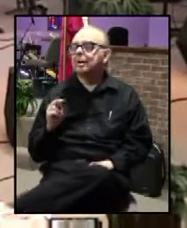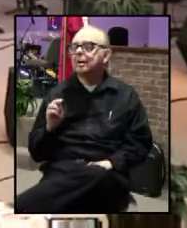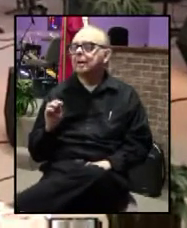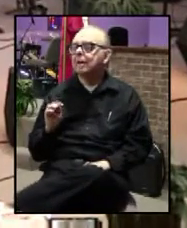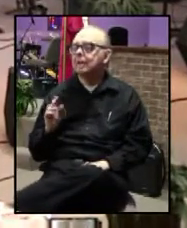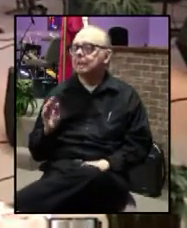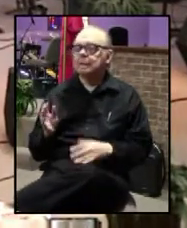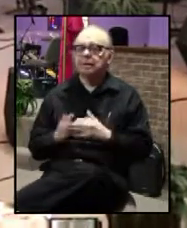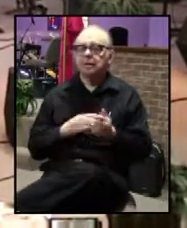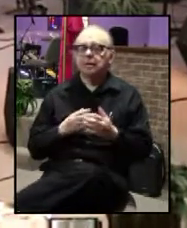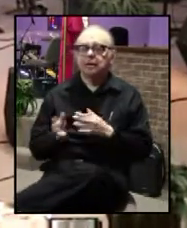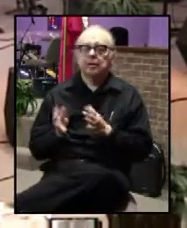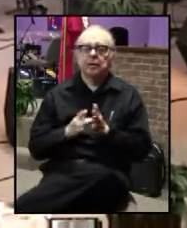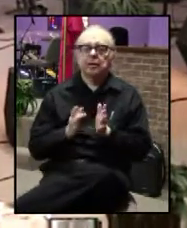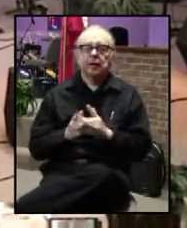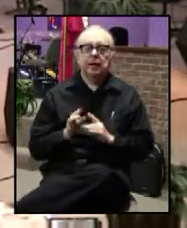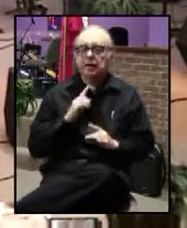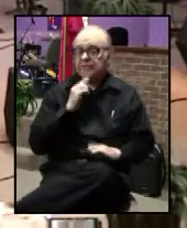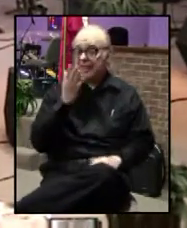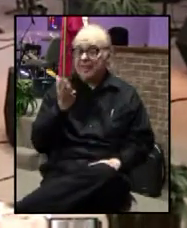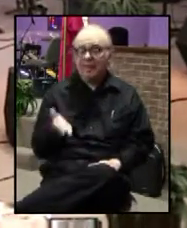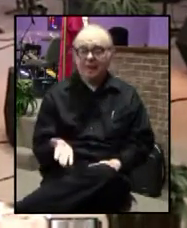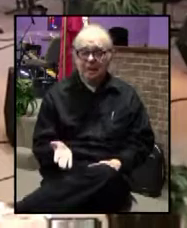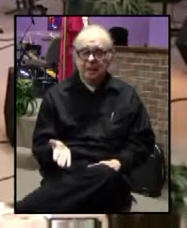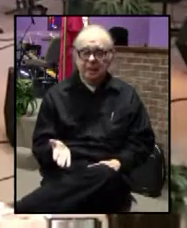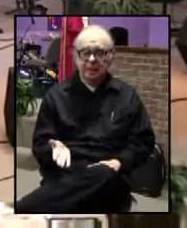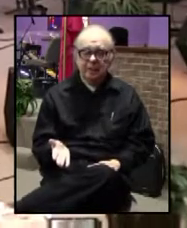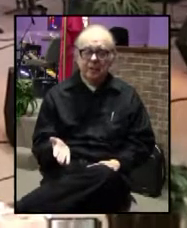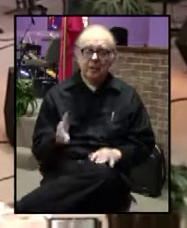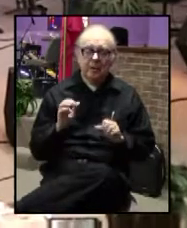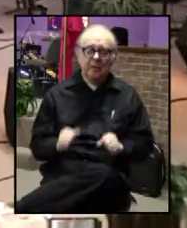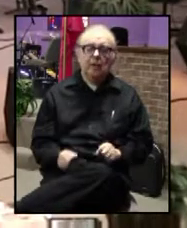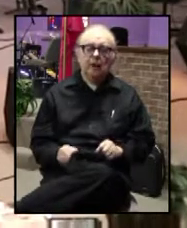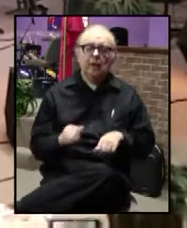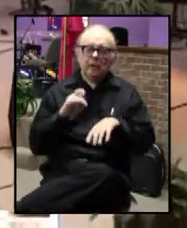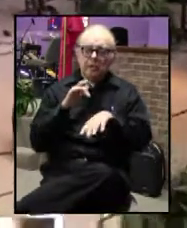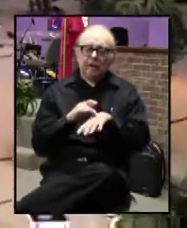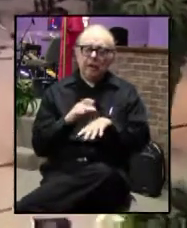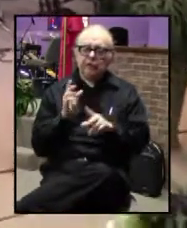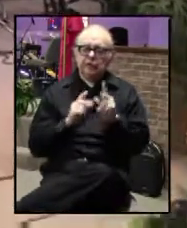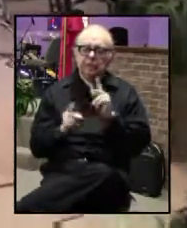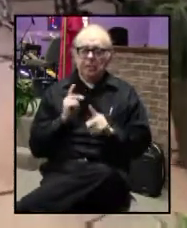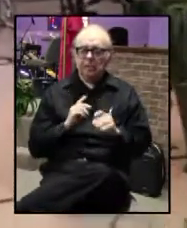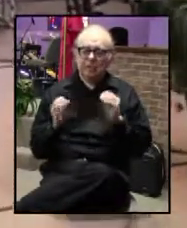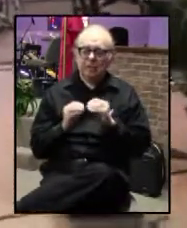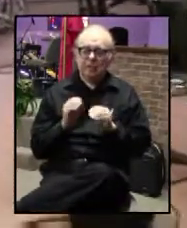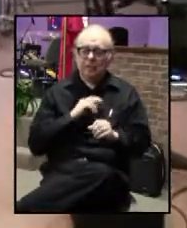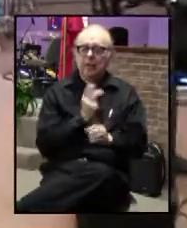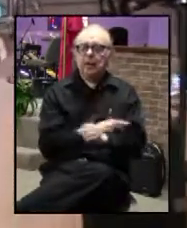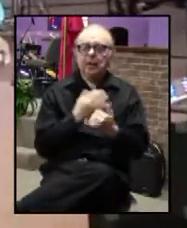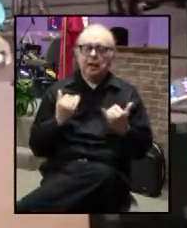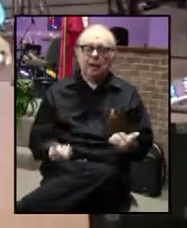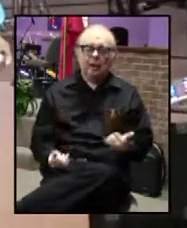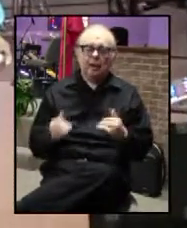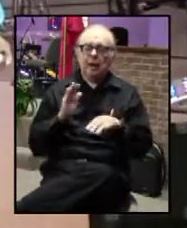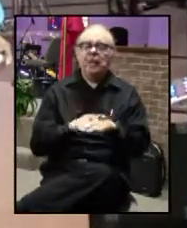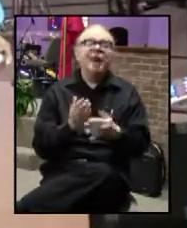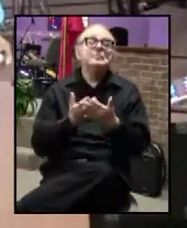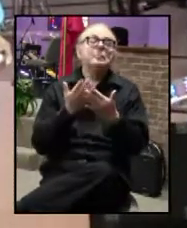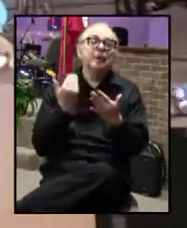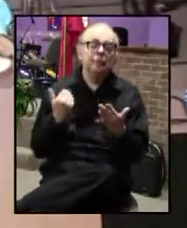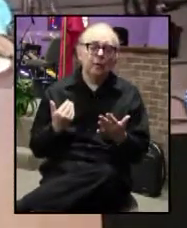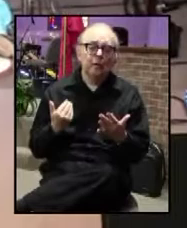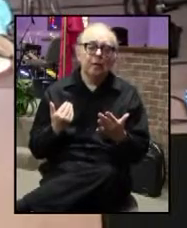It doesn't matter, Jesus is there. And the capacity to reach people is more powerful today than ever